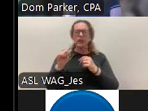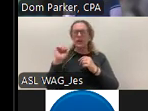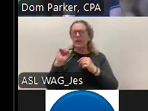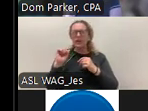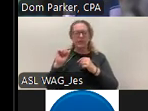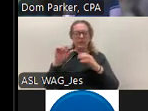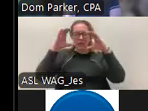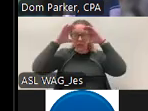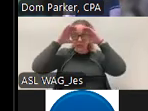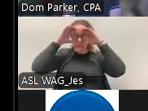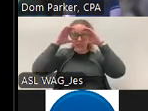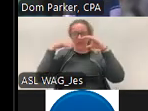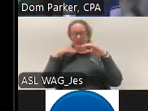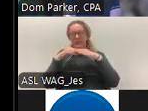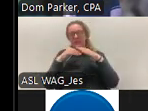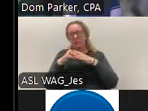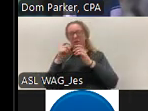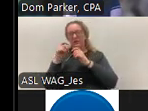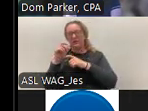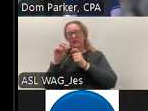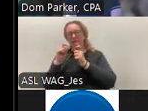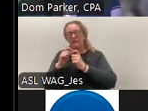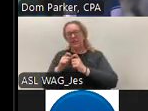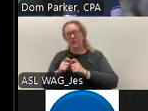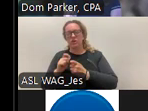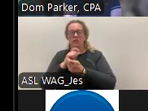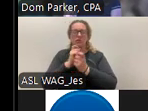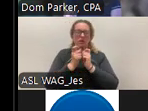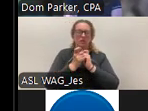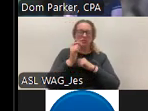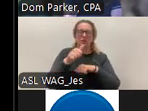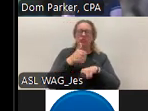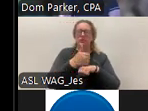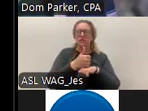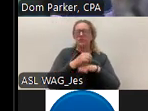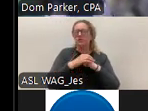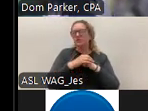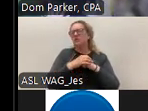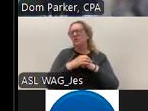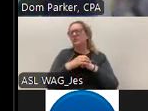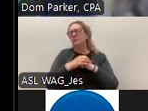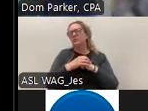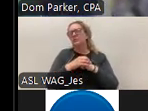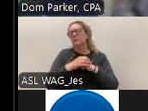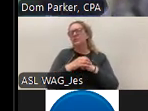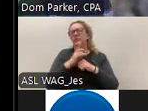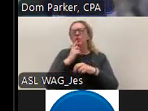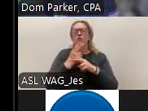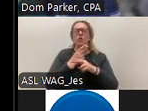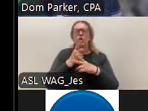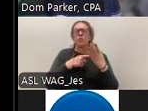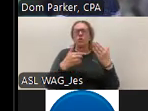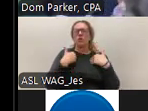headsets, built-in accessibility features for players to customize their settings. So this is about utilizing what we have